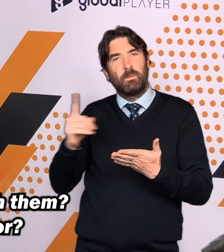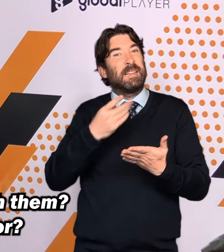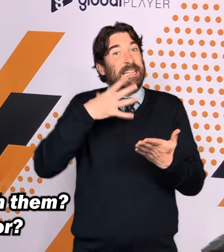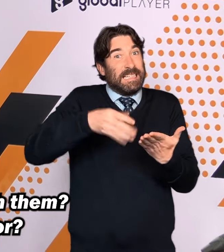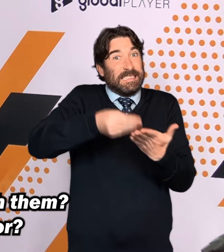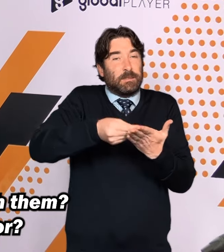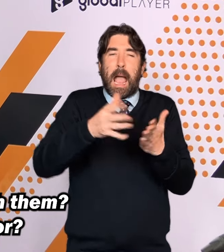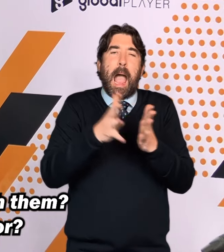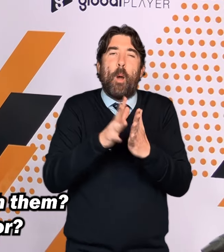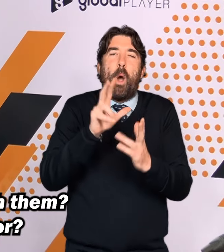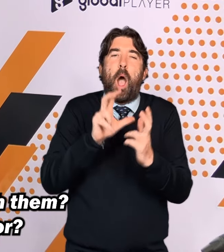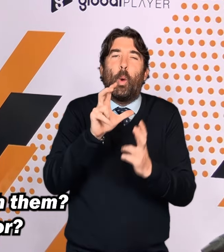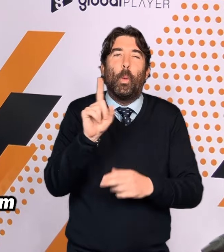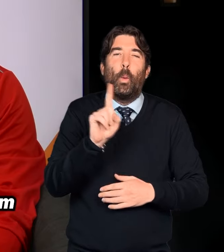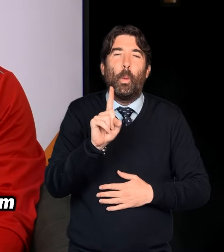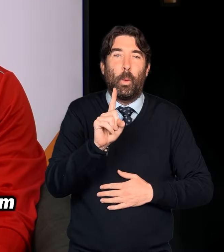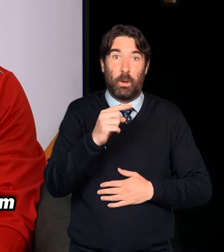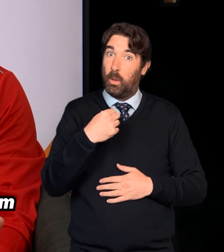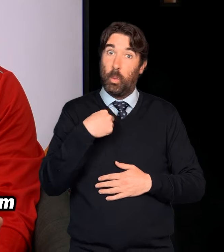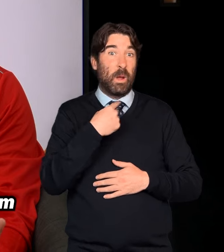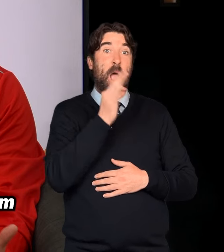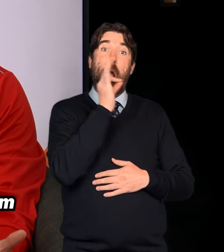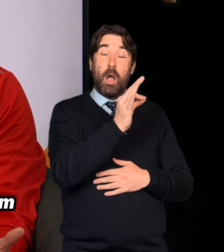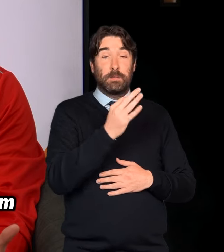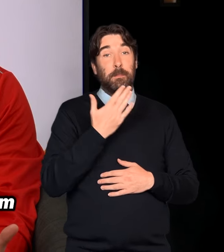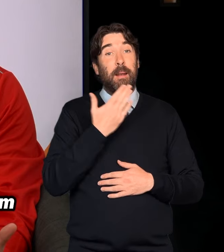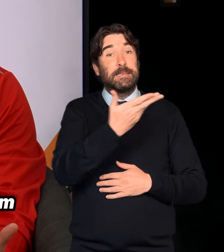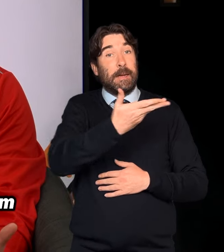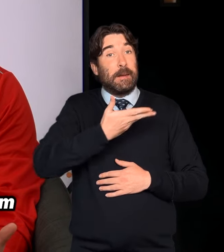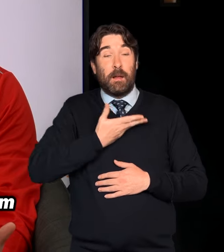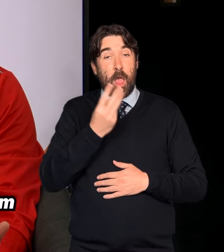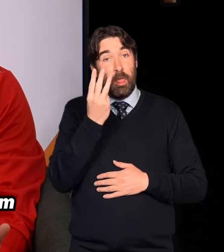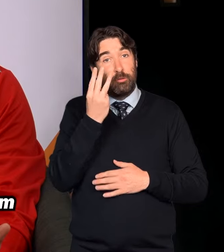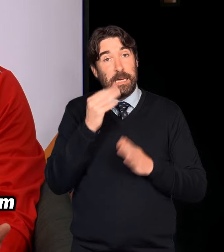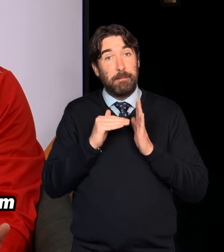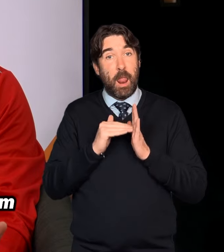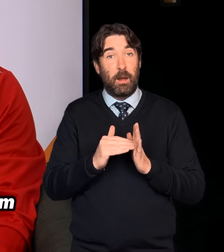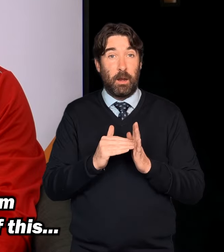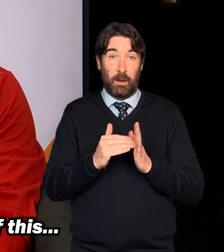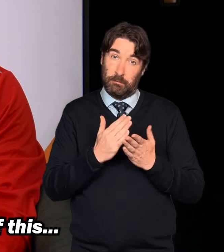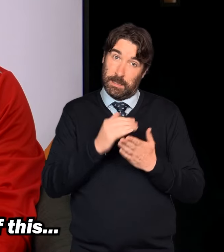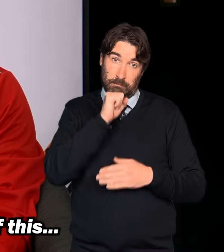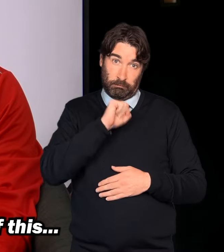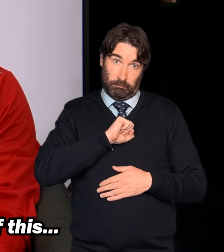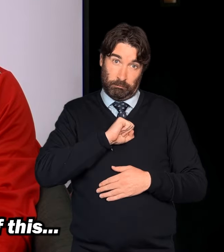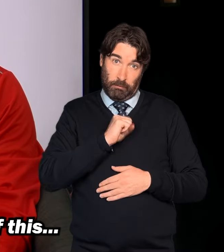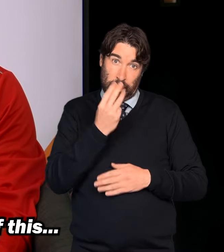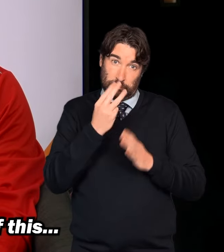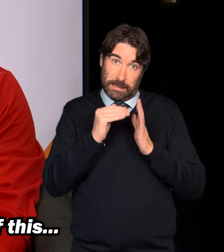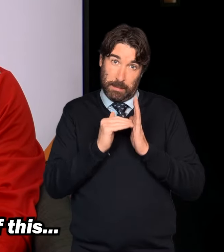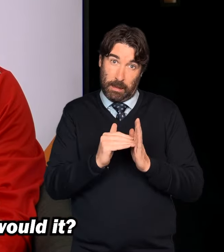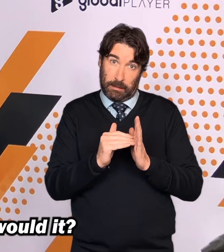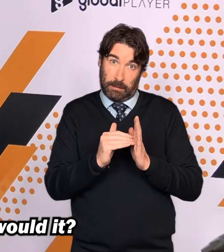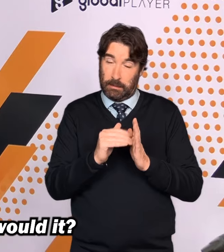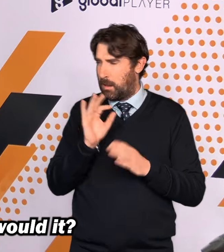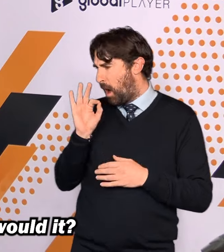what was your argument with them? What were you asking for? We were asking for them to give us 3 million out of such a small chunk